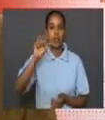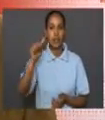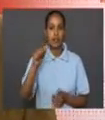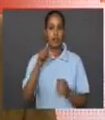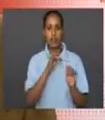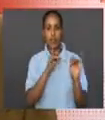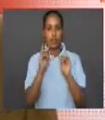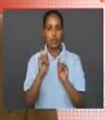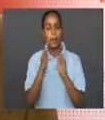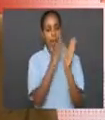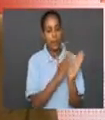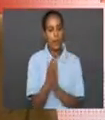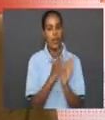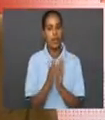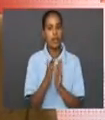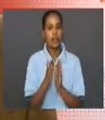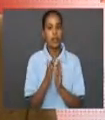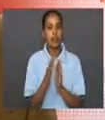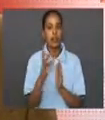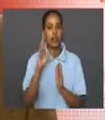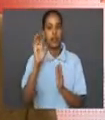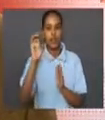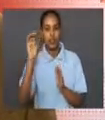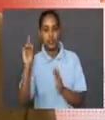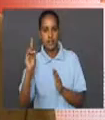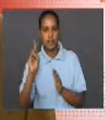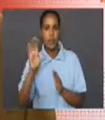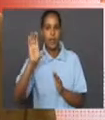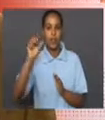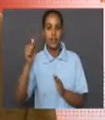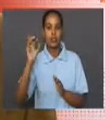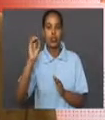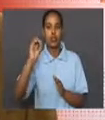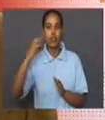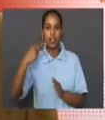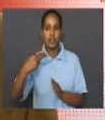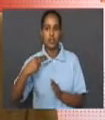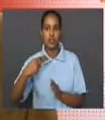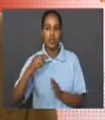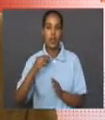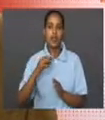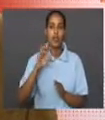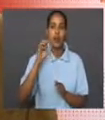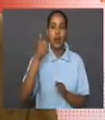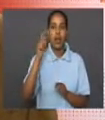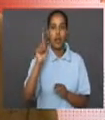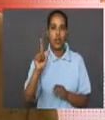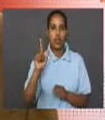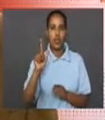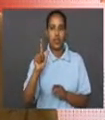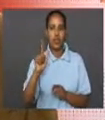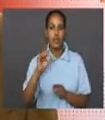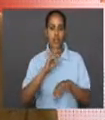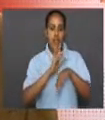Calcium can also be prepared by the reduction of calcium oxide by aluminium